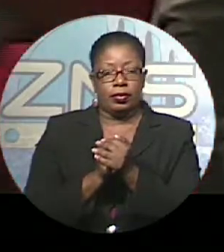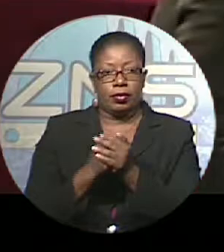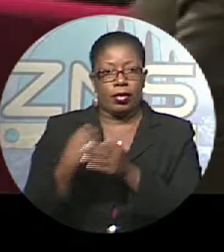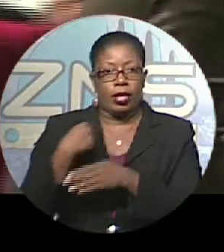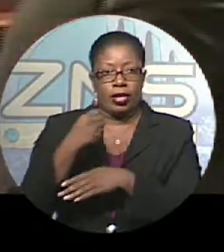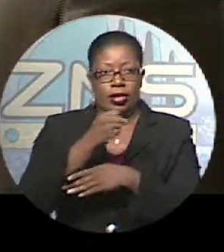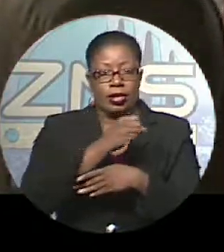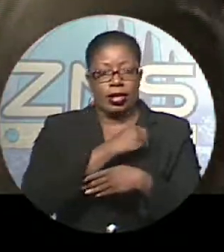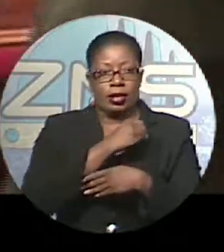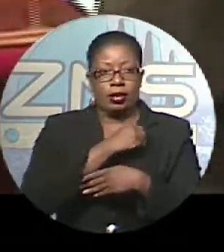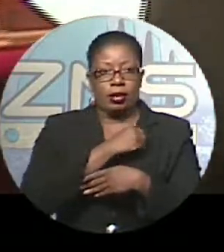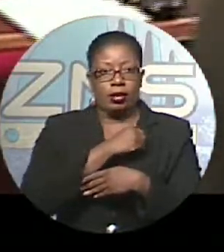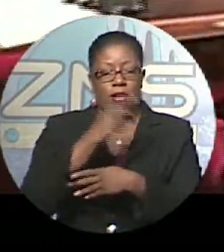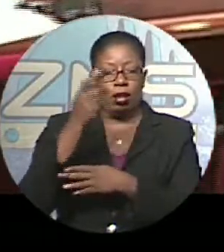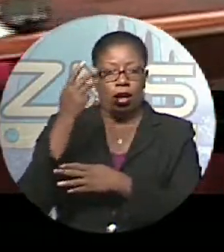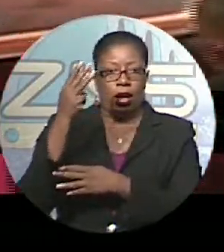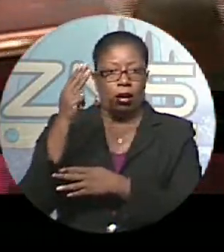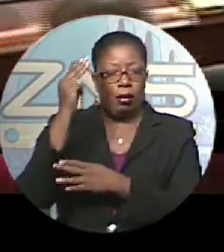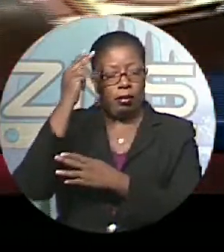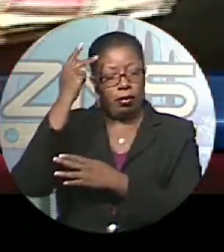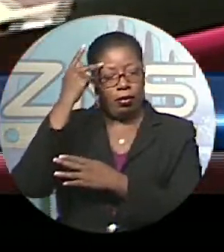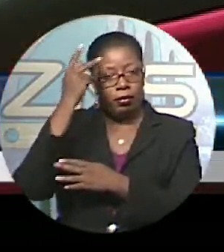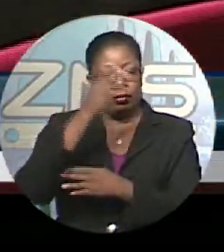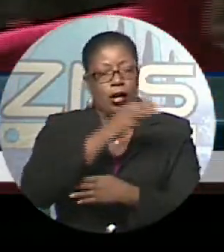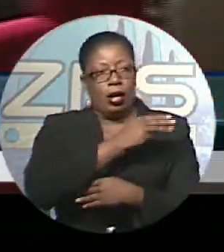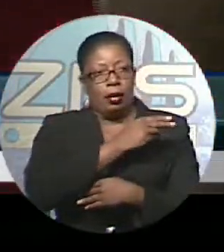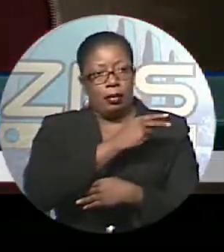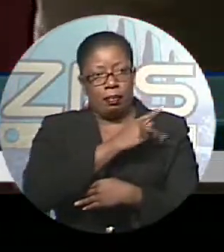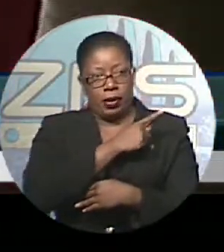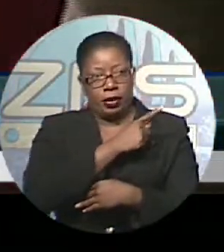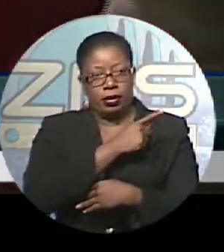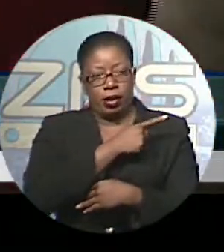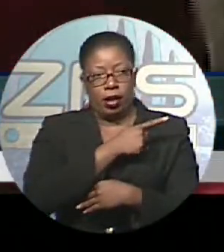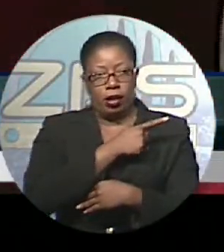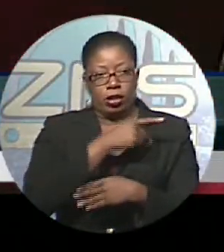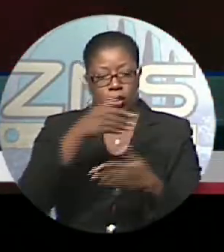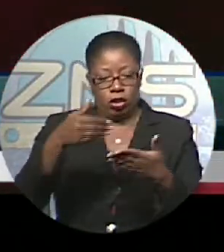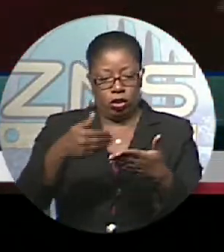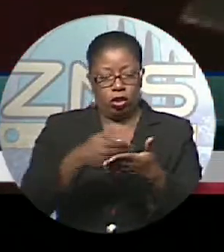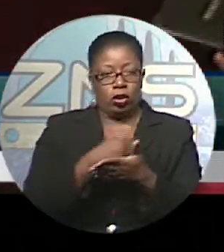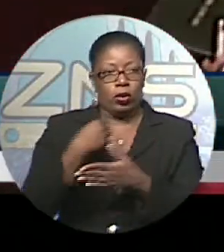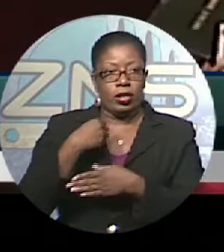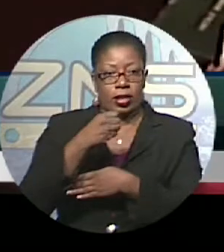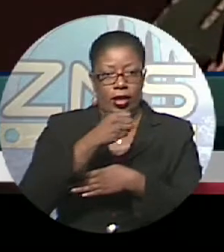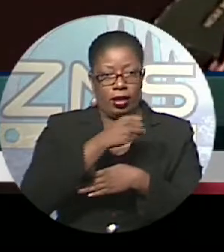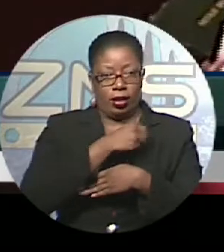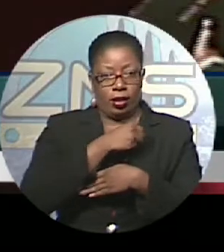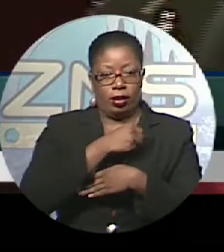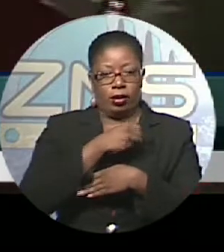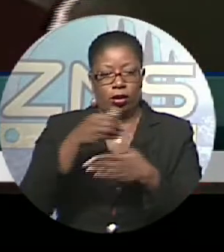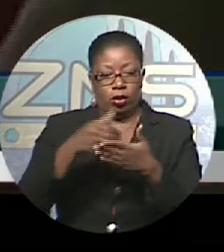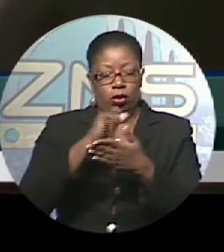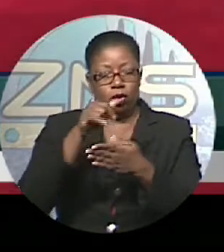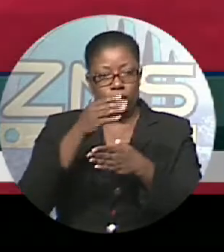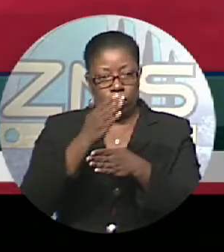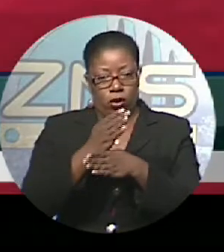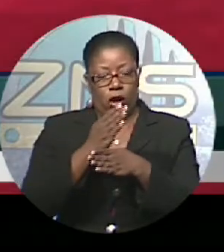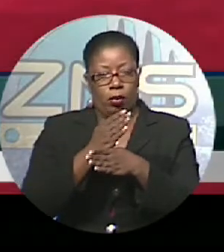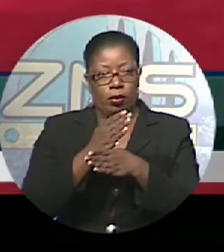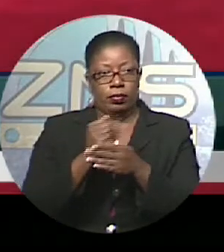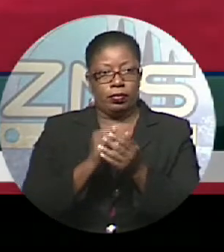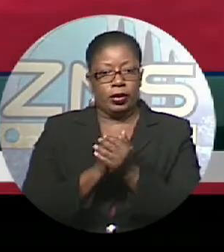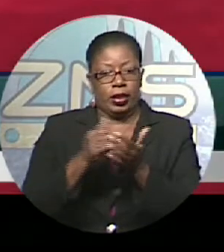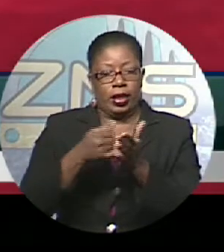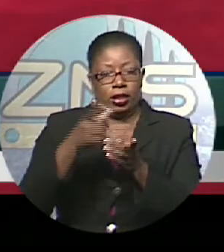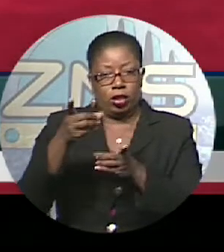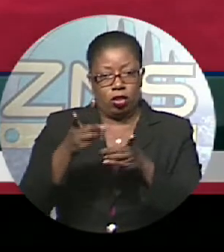Senator Michael Clinton Pintard is the newest Free National Movement senator appointed to the upper chamber. His appointment was